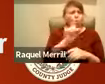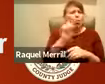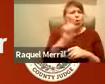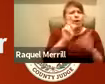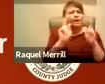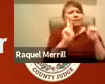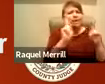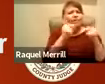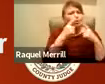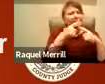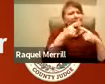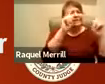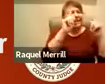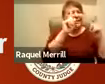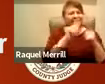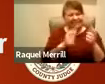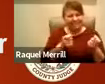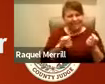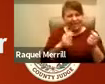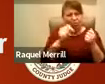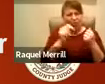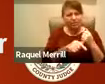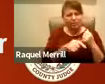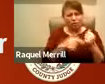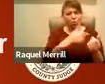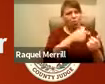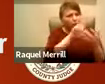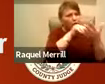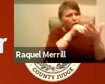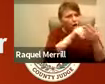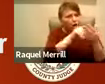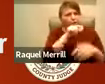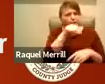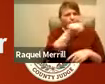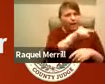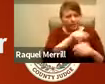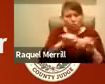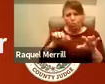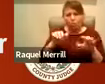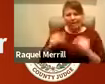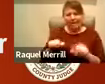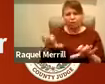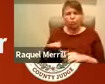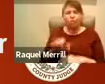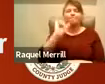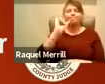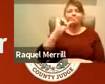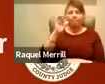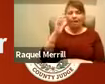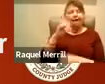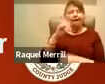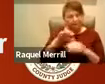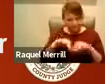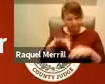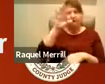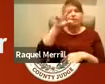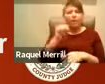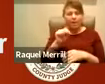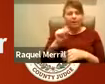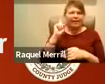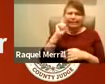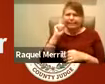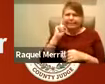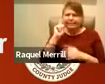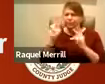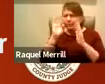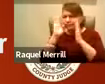successful in dealing with this thing, so that we can learn from those things and do it. I'm finding out, and I listen to